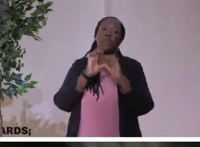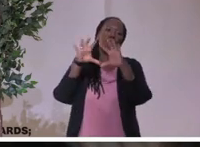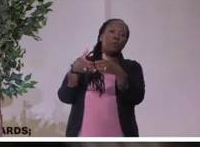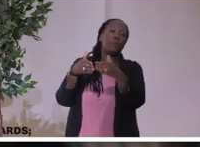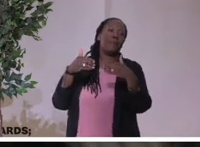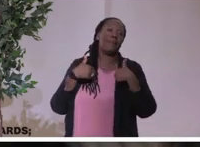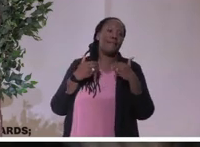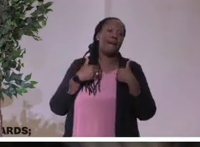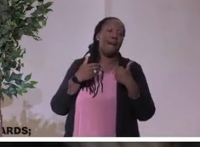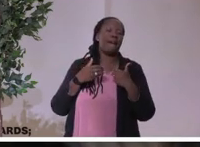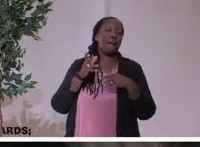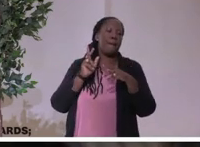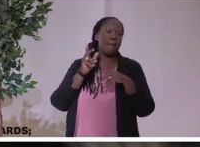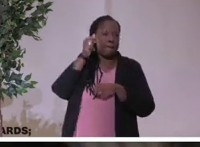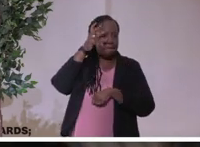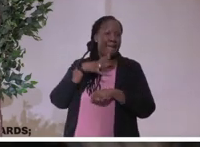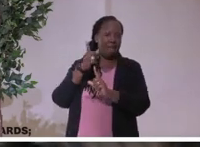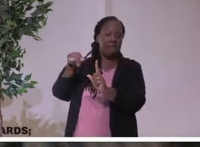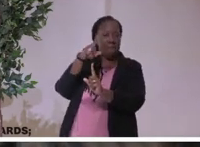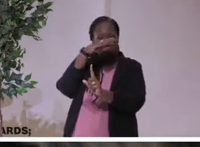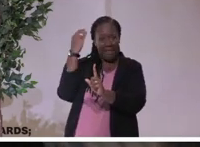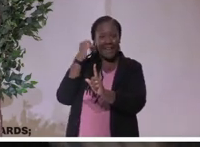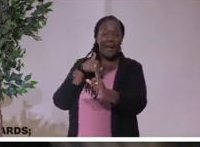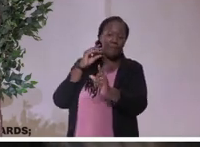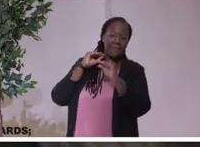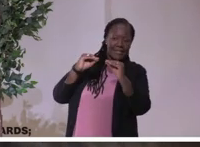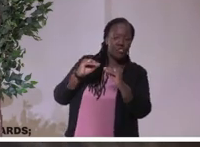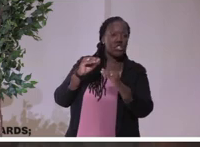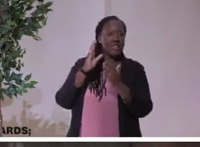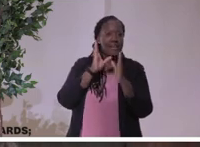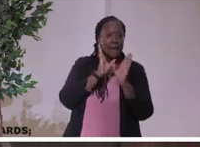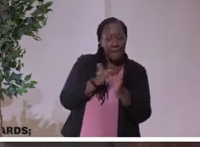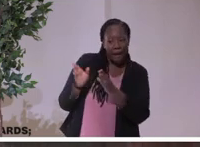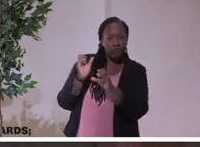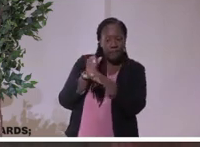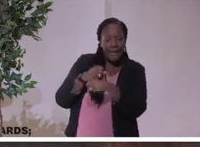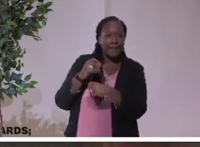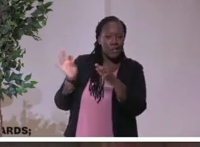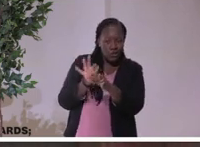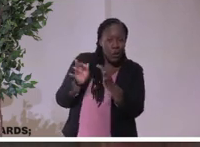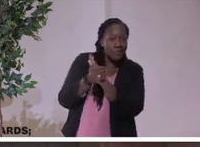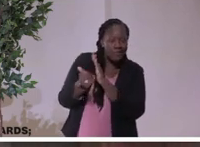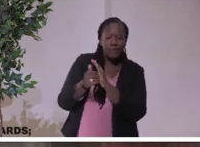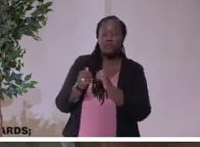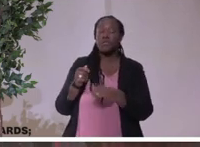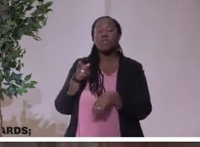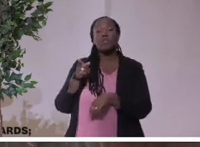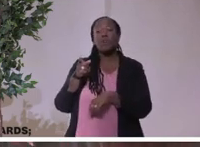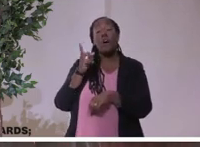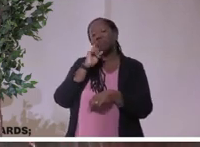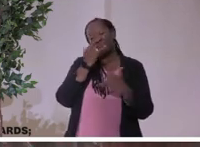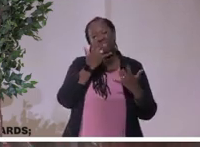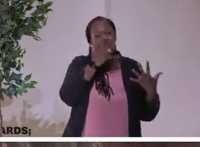of color. I'm teaching them pattern making, sewing skills, and things of that nature. You know, there are a lot of,